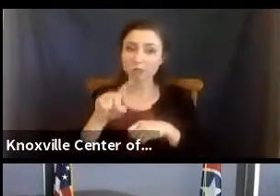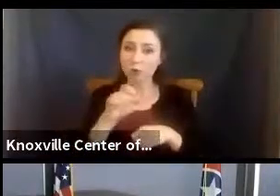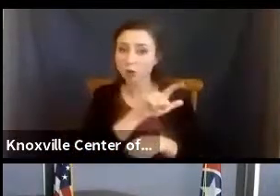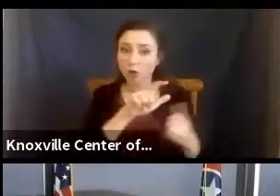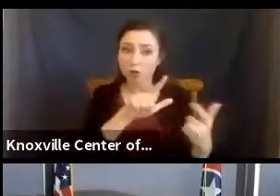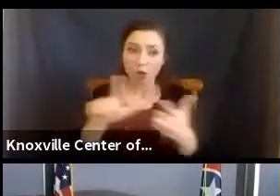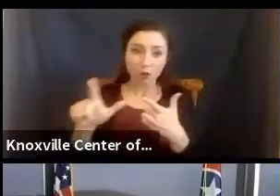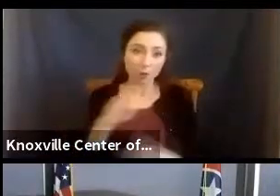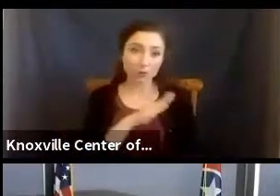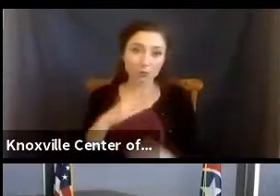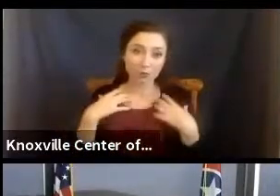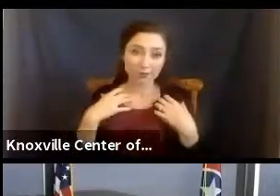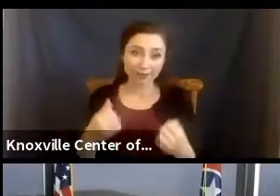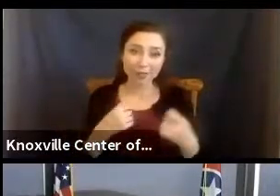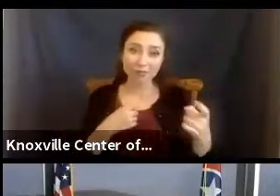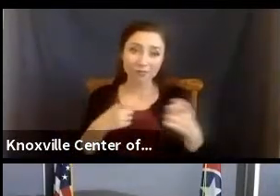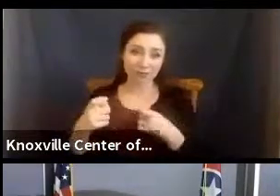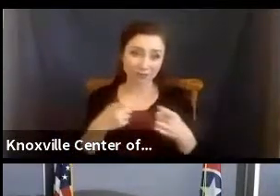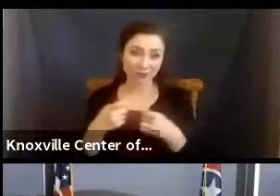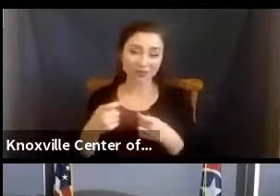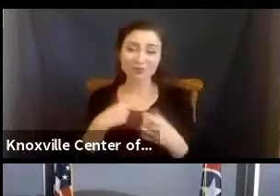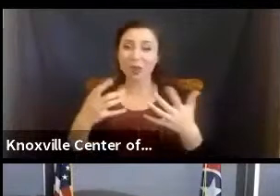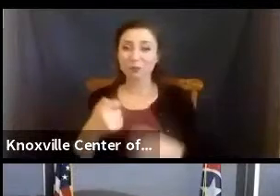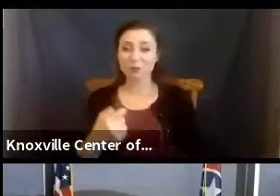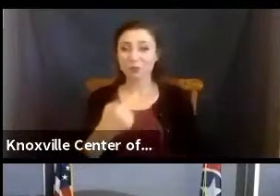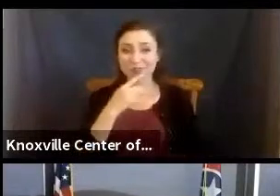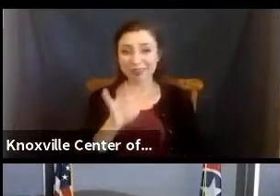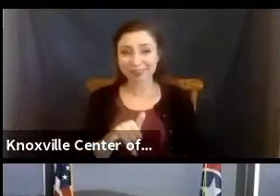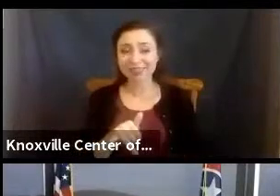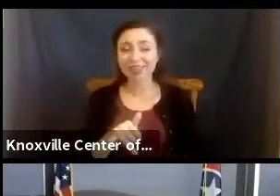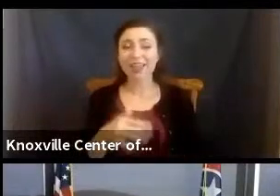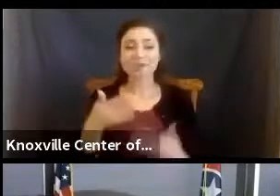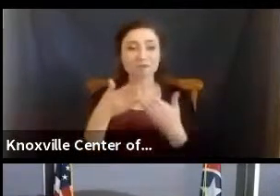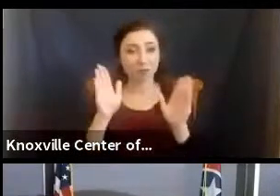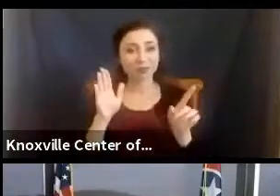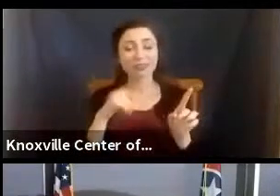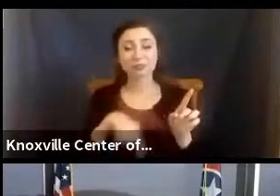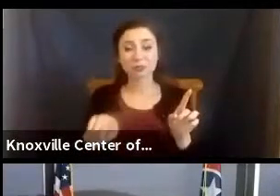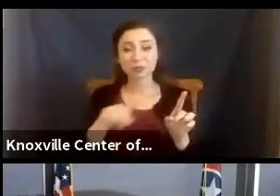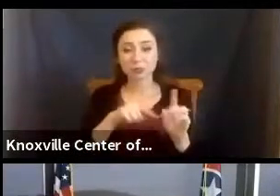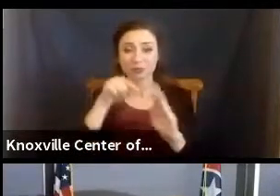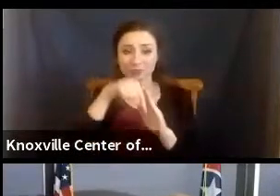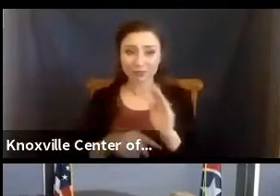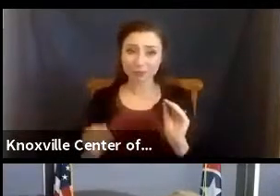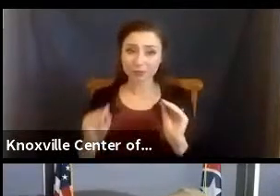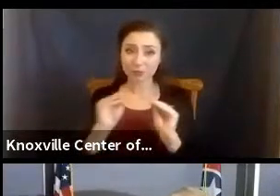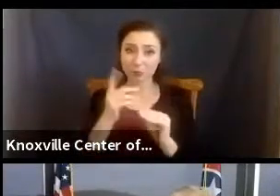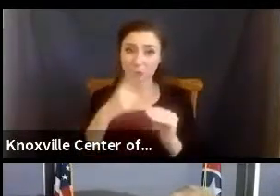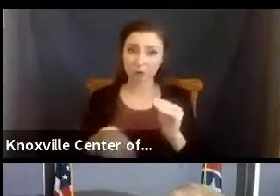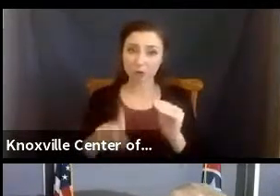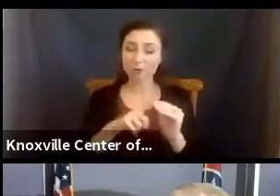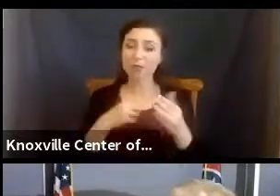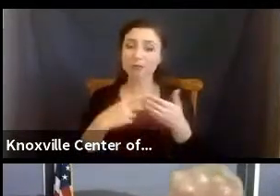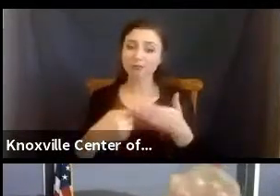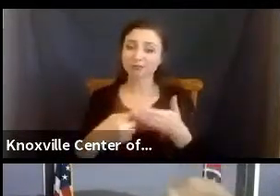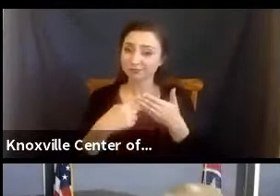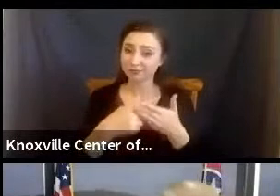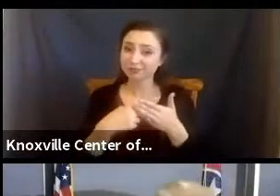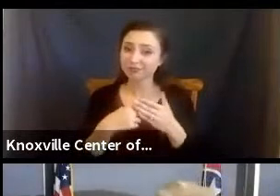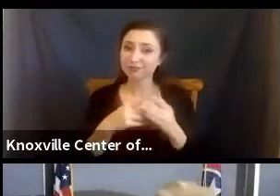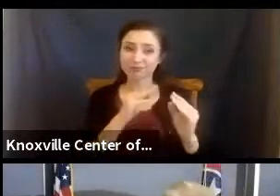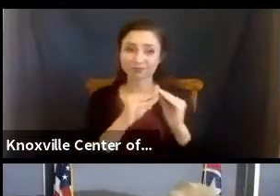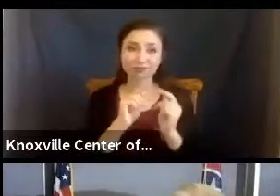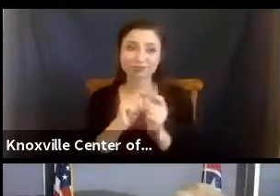So just wanted to say that publicly, and when you guys get into more detailed discussions about any revisions